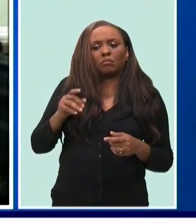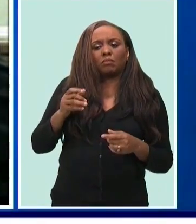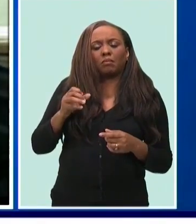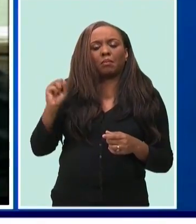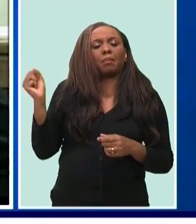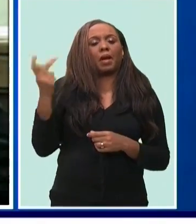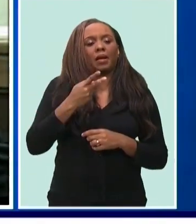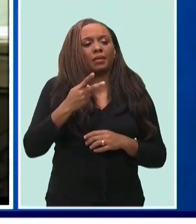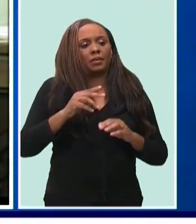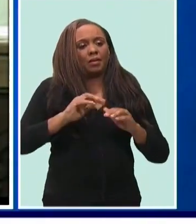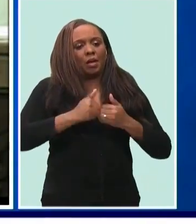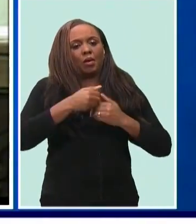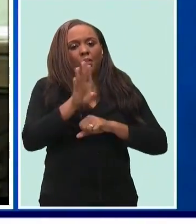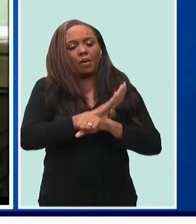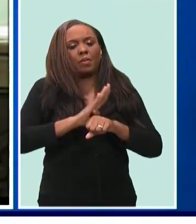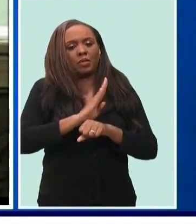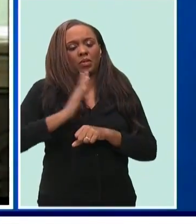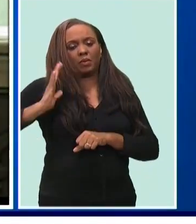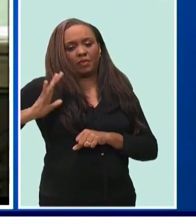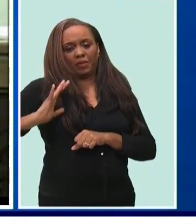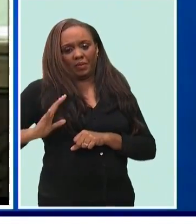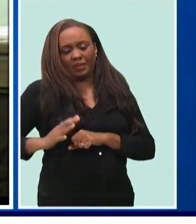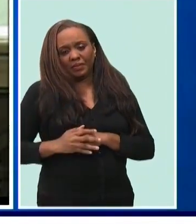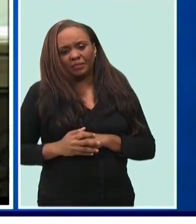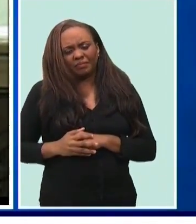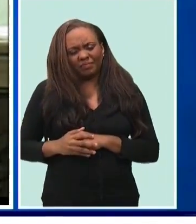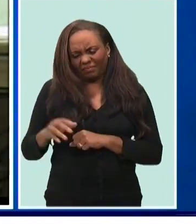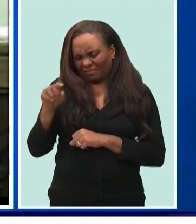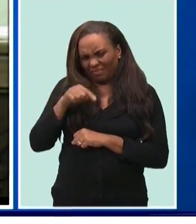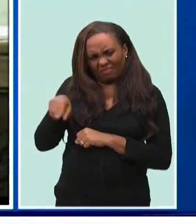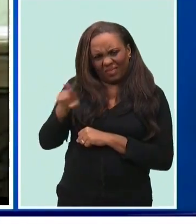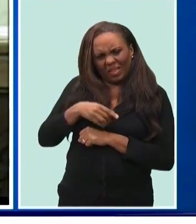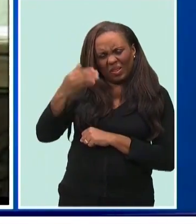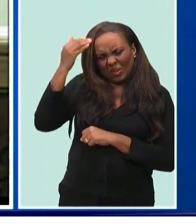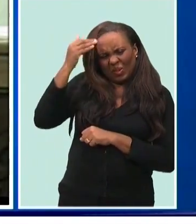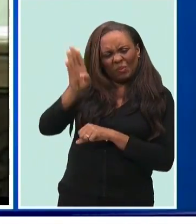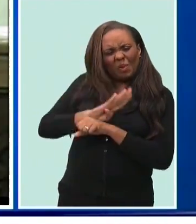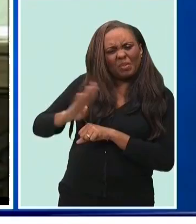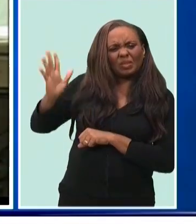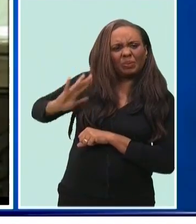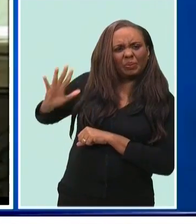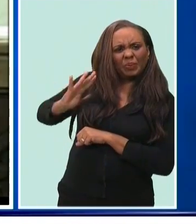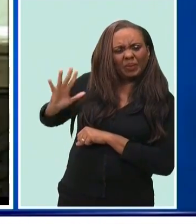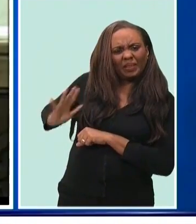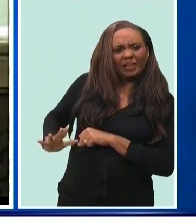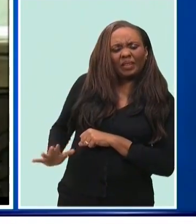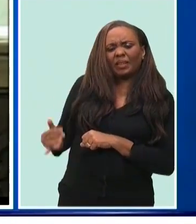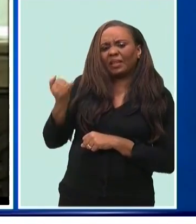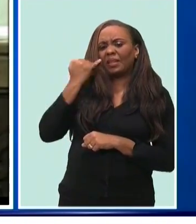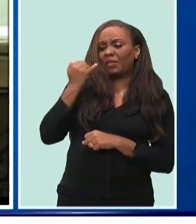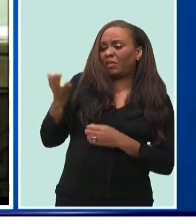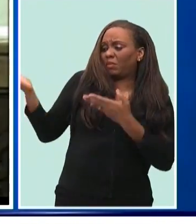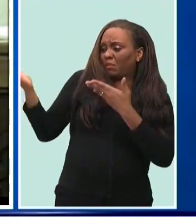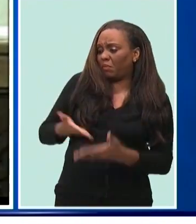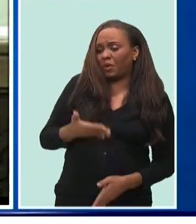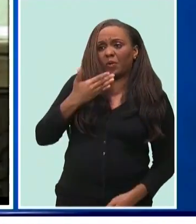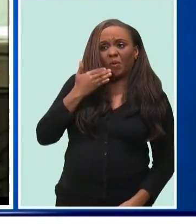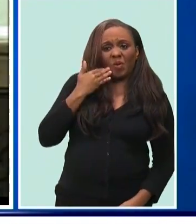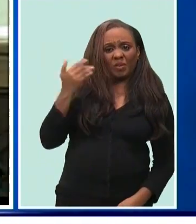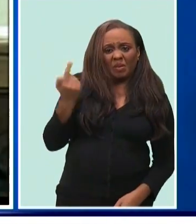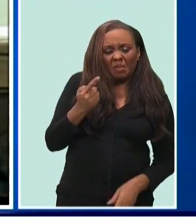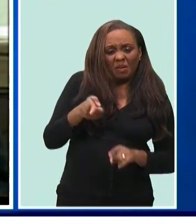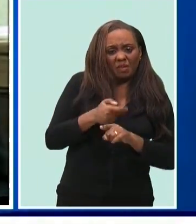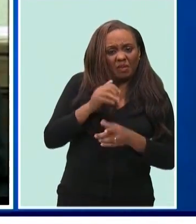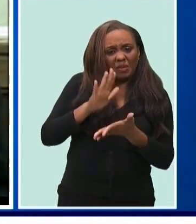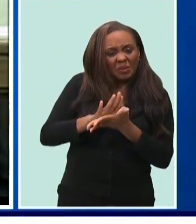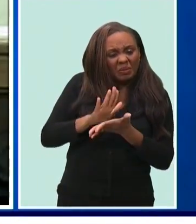time in this country, as most of you would know, that even if you brought home something from